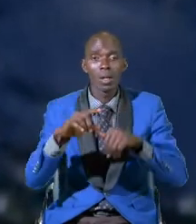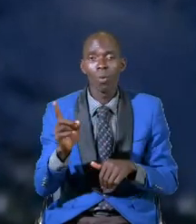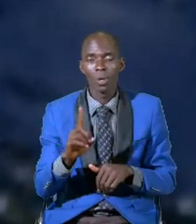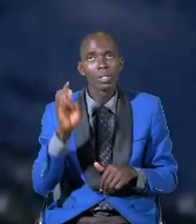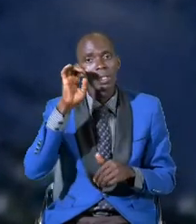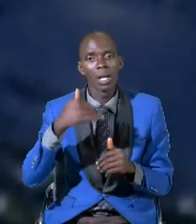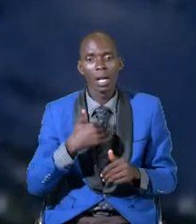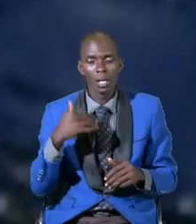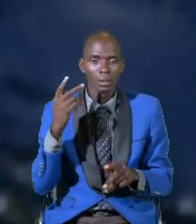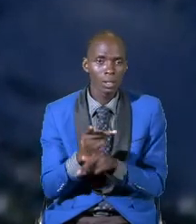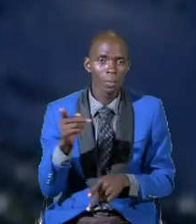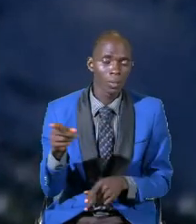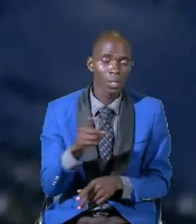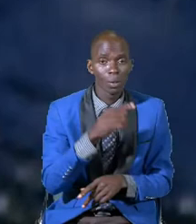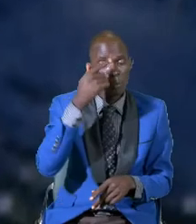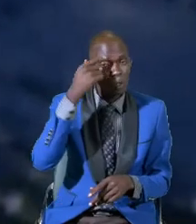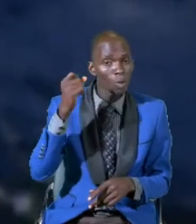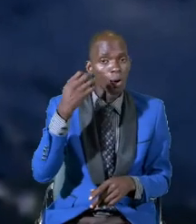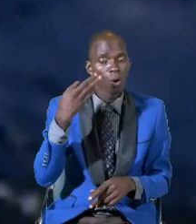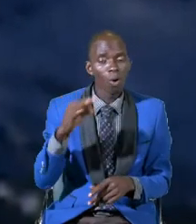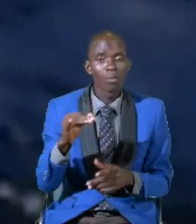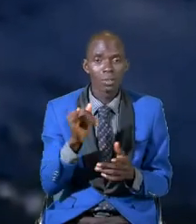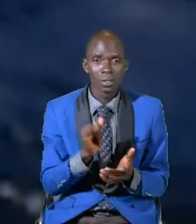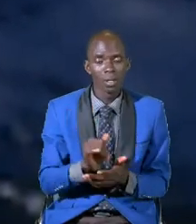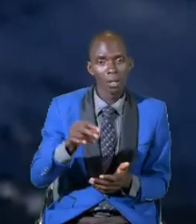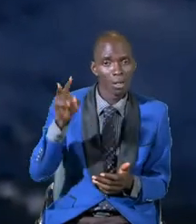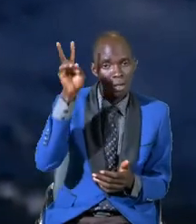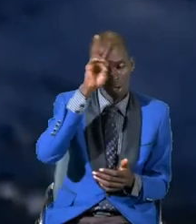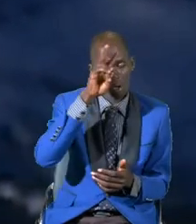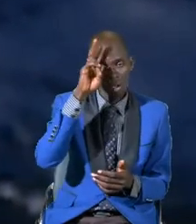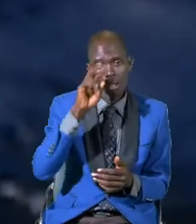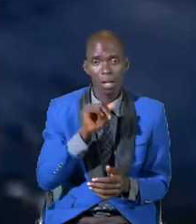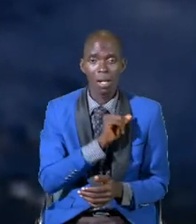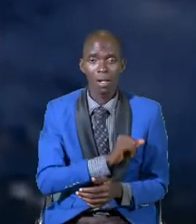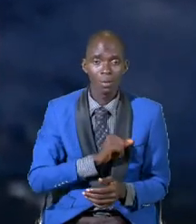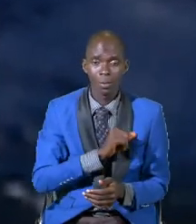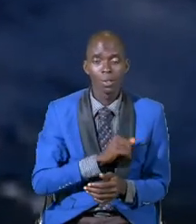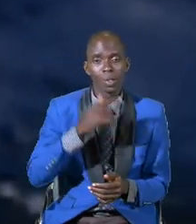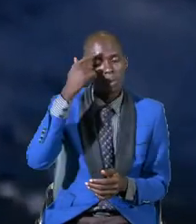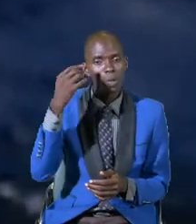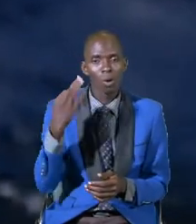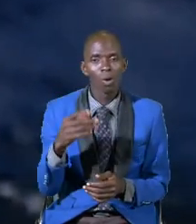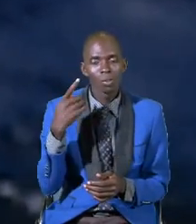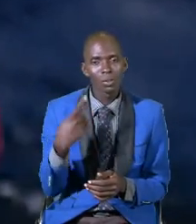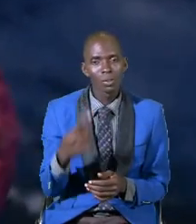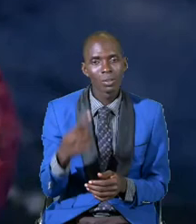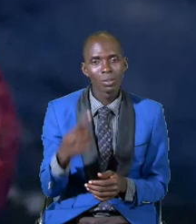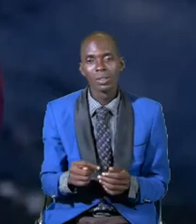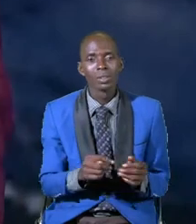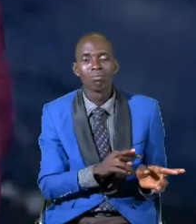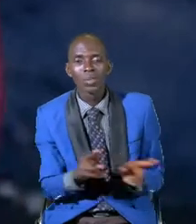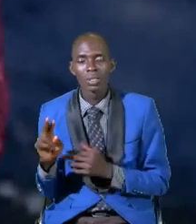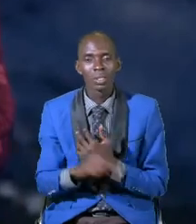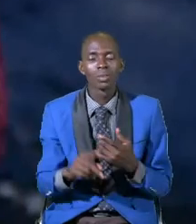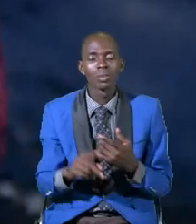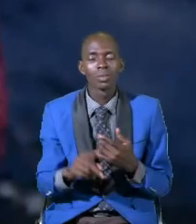them. Because of cowardice and because of the tendency and the habit of